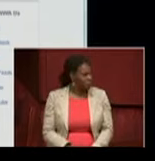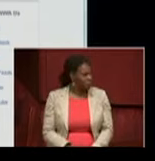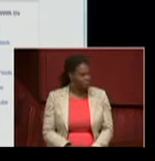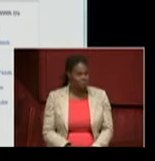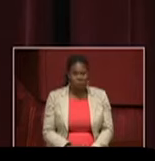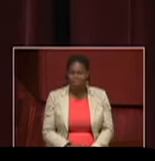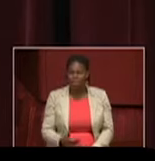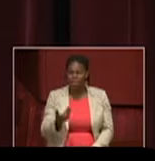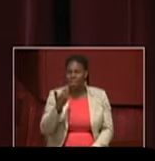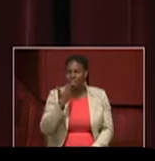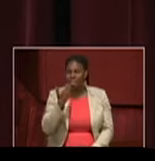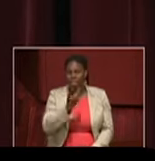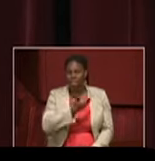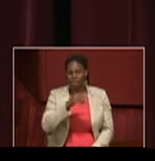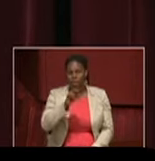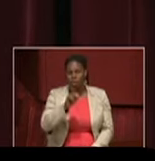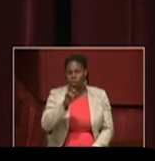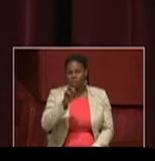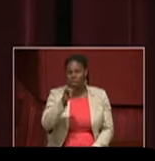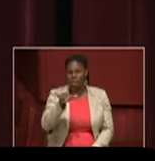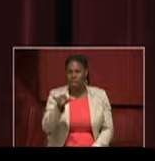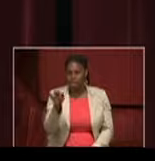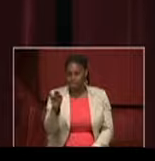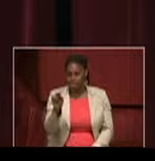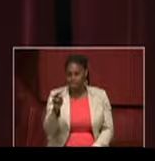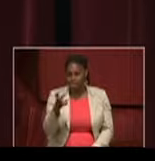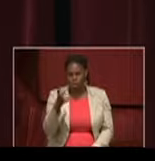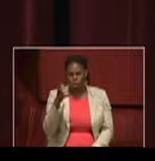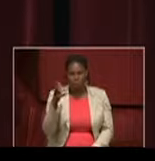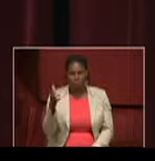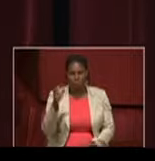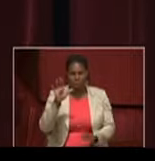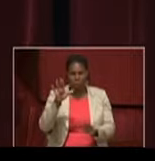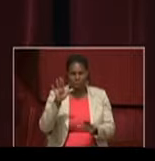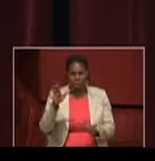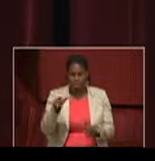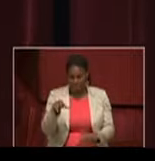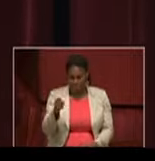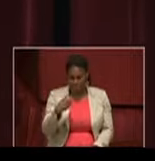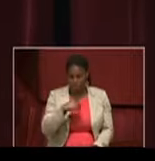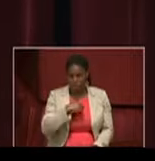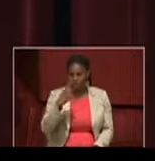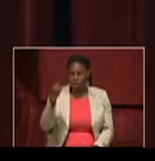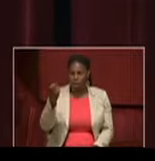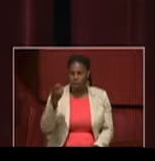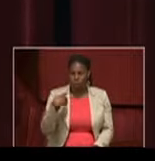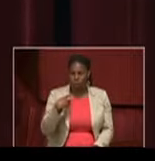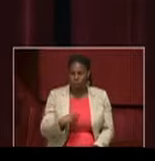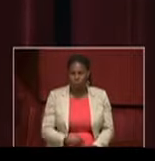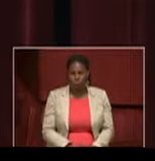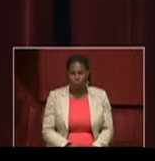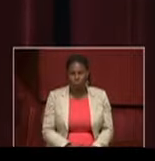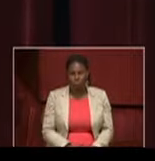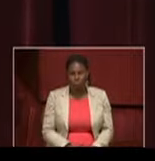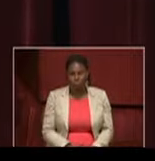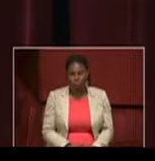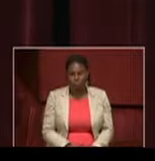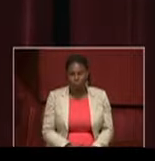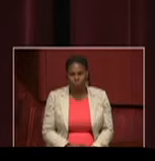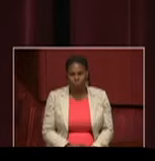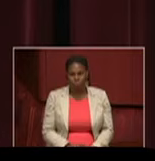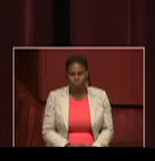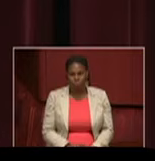Thank you, Nancy, so much. That was excellent. We do have a question here. She wants to know